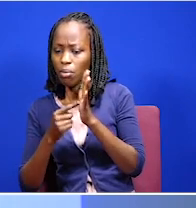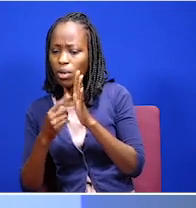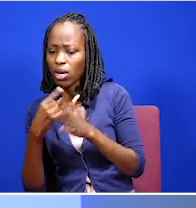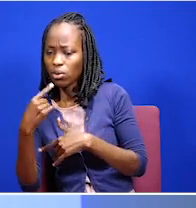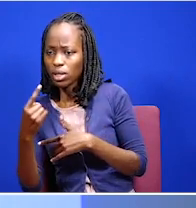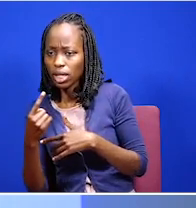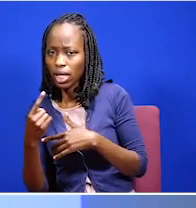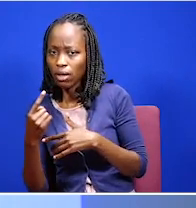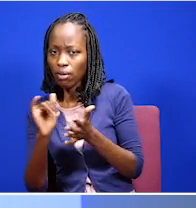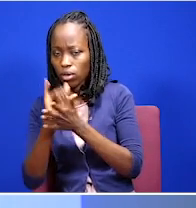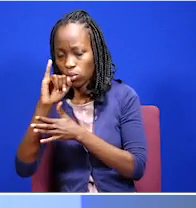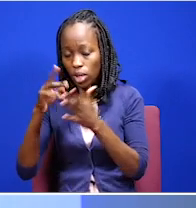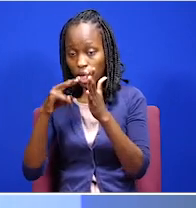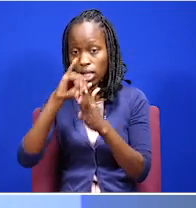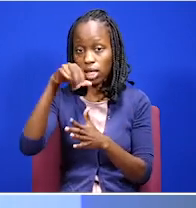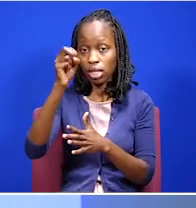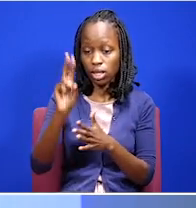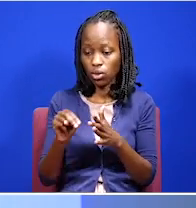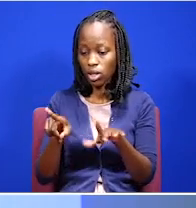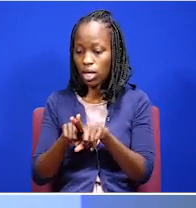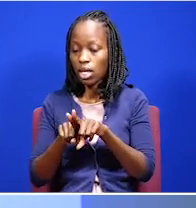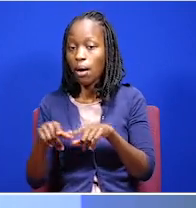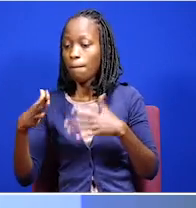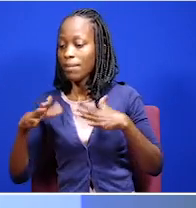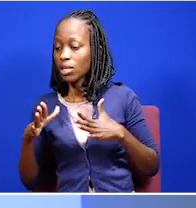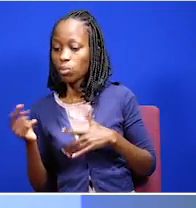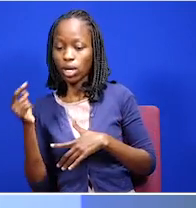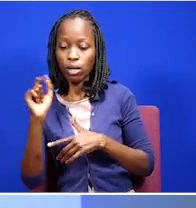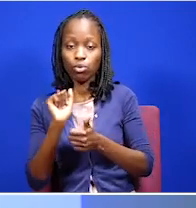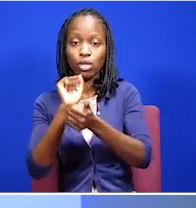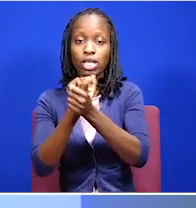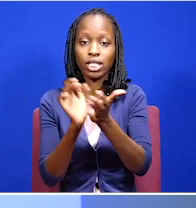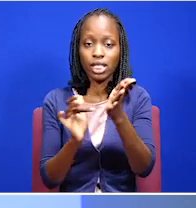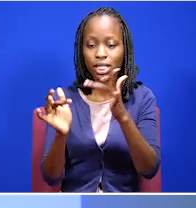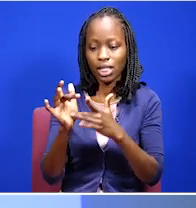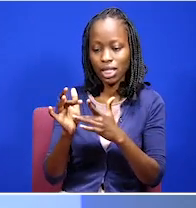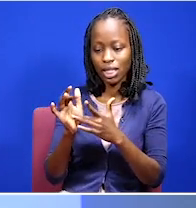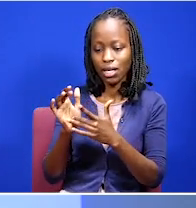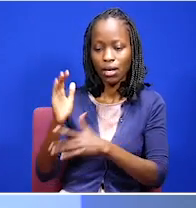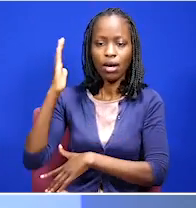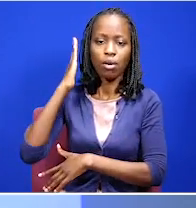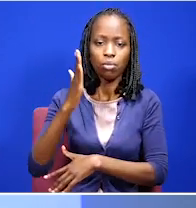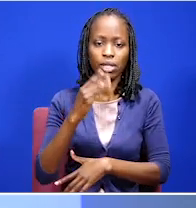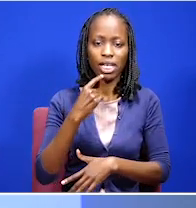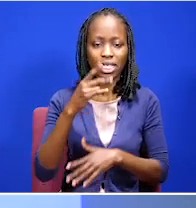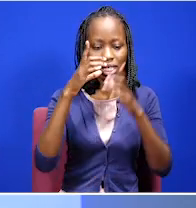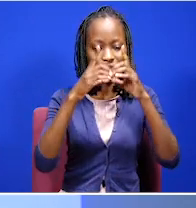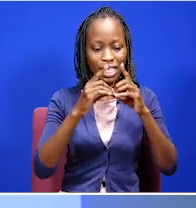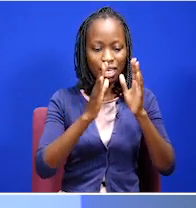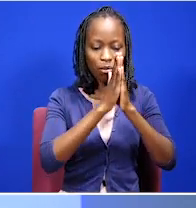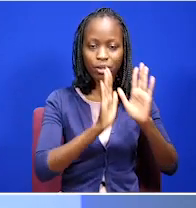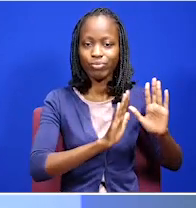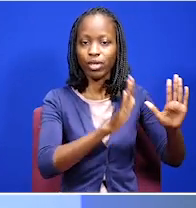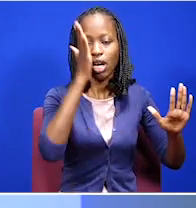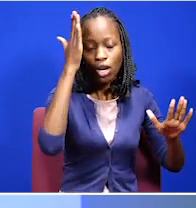want. So I went to John chapter 18 and verse 10. It's as this mob of people came to arrest him